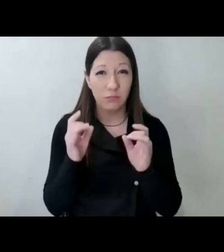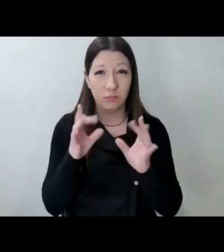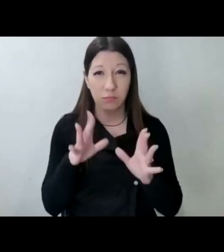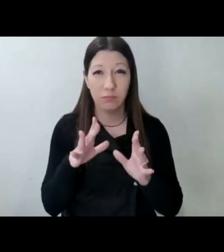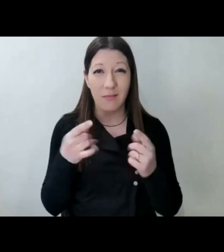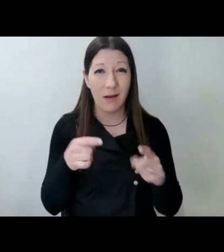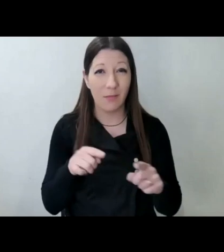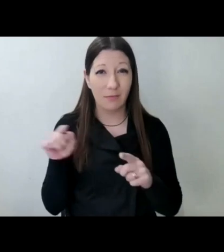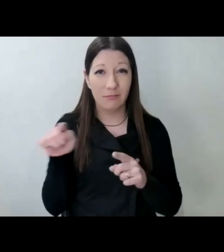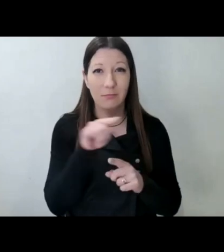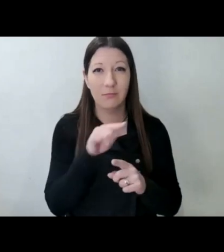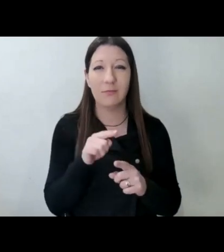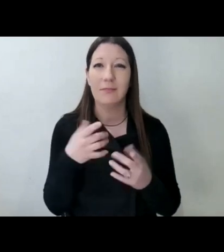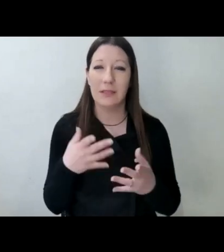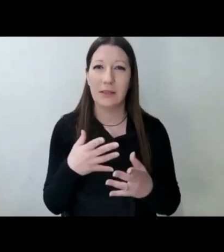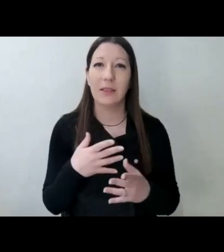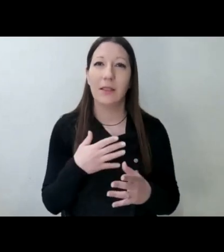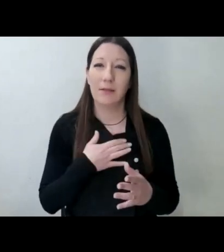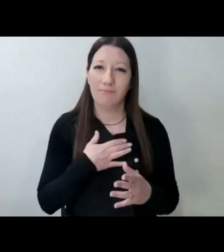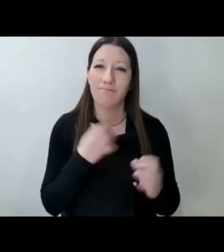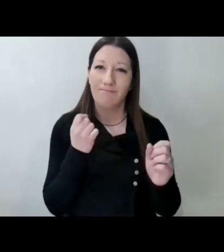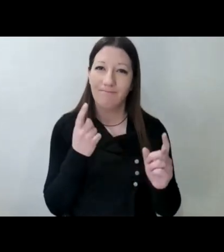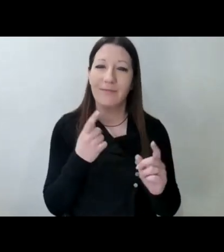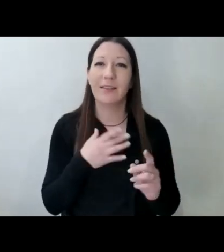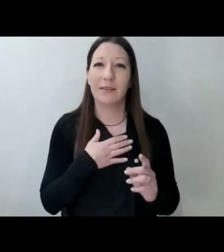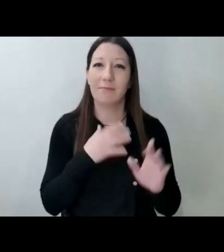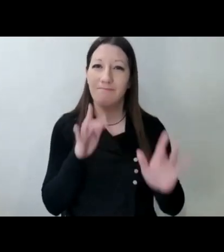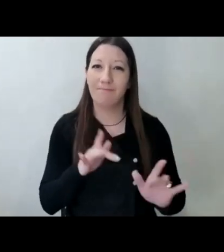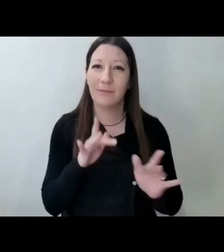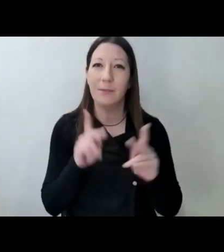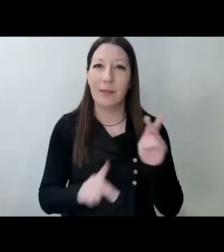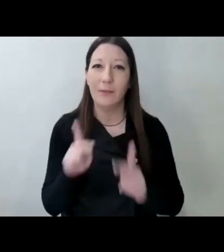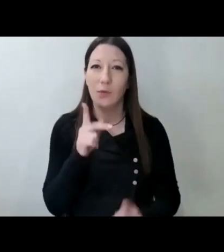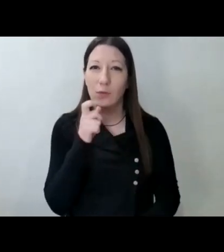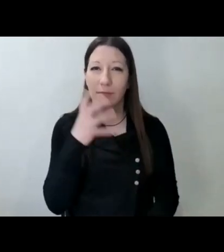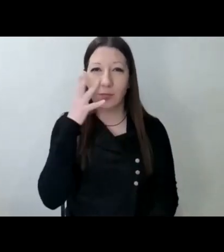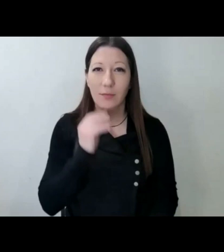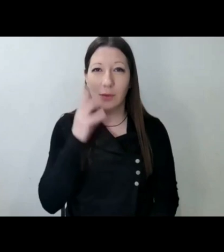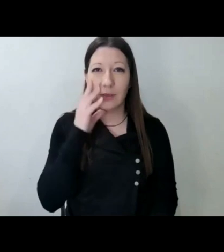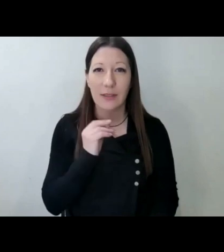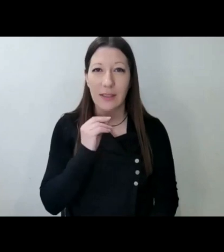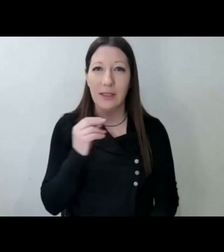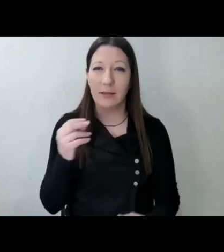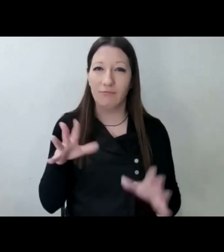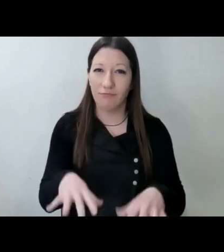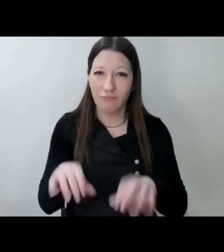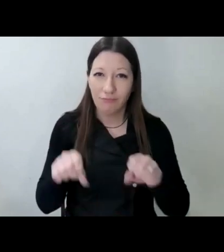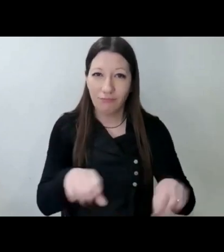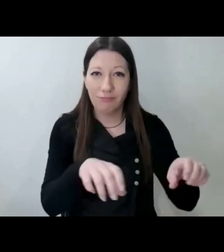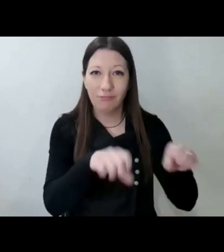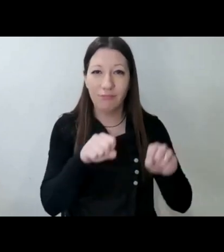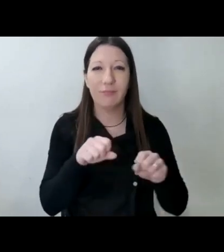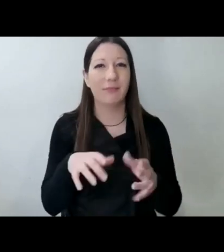of colonization, which among many other horrors includes massive damage to our global environment and the